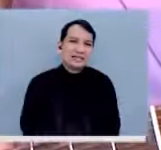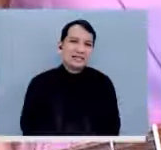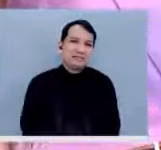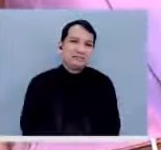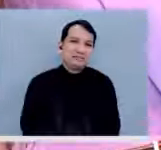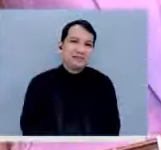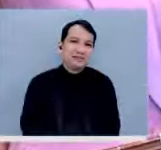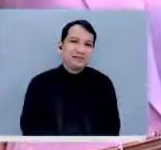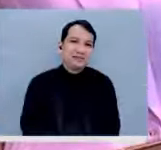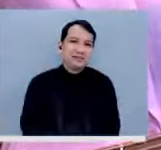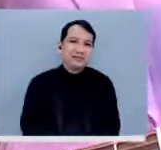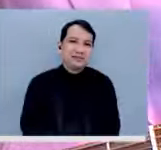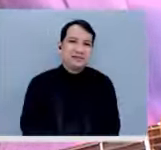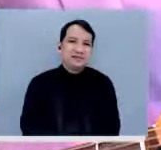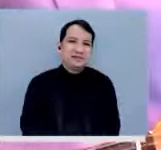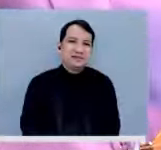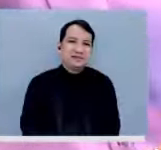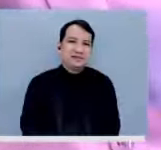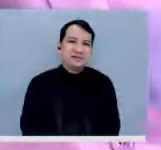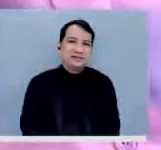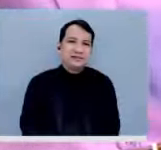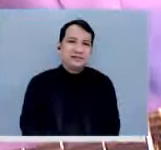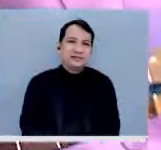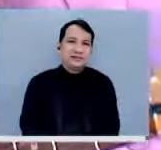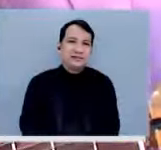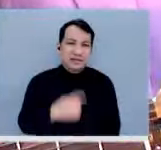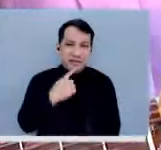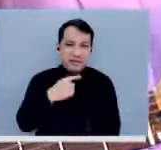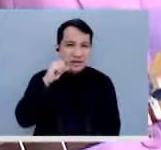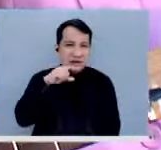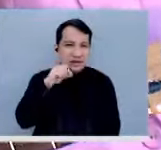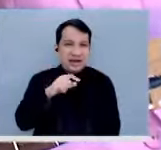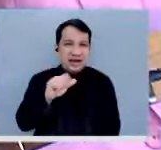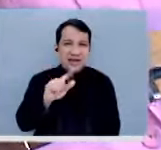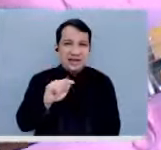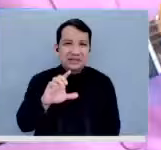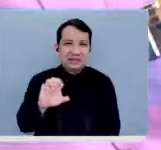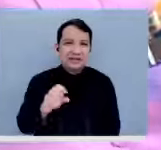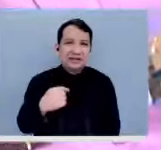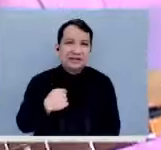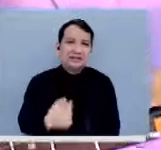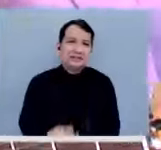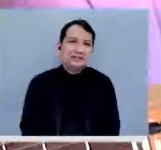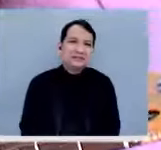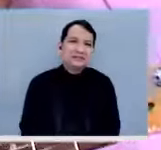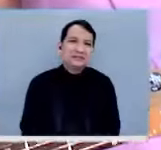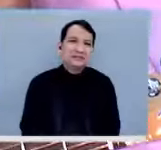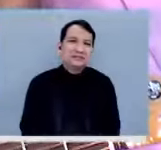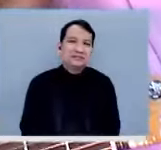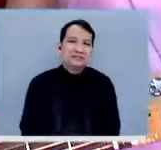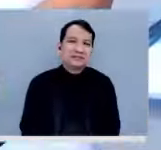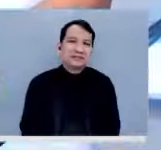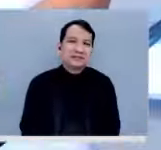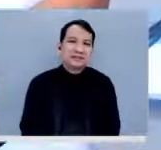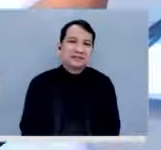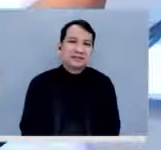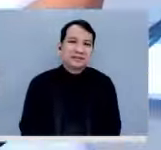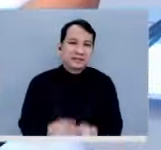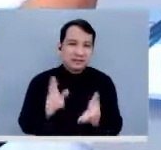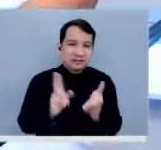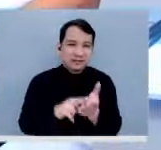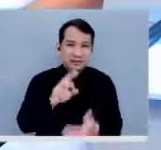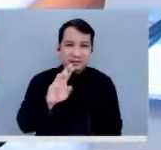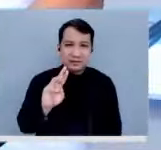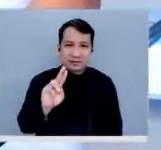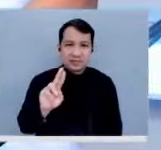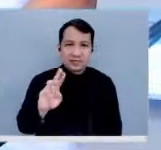Kapatid. So you're the ate? Yeah. Ang cute naman. Kasi nabanggit mo na, you were signed by UMG. So ano yung mga dapat